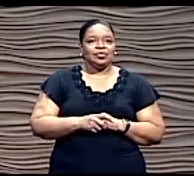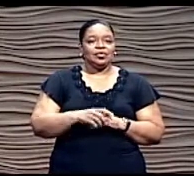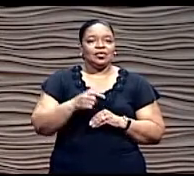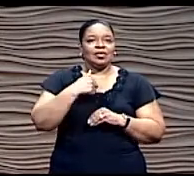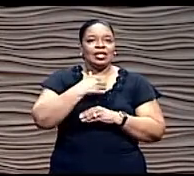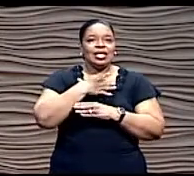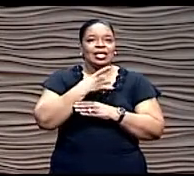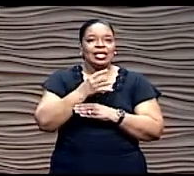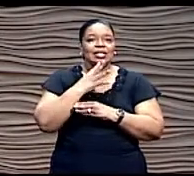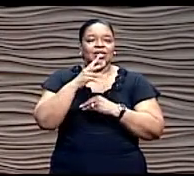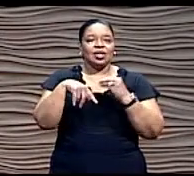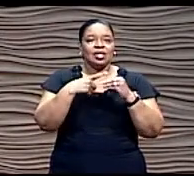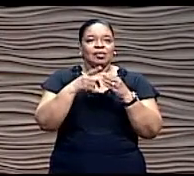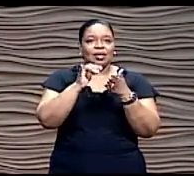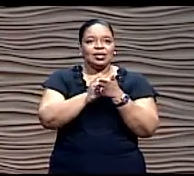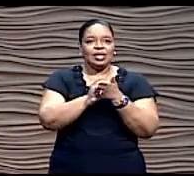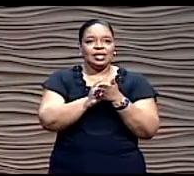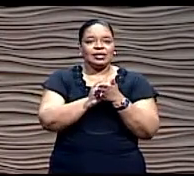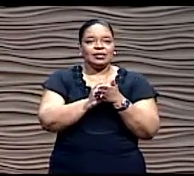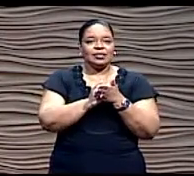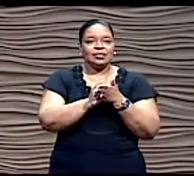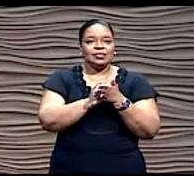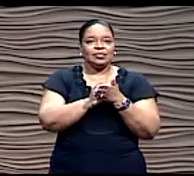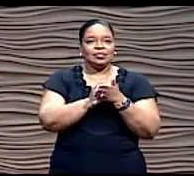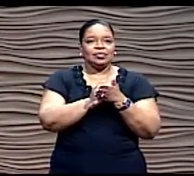like talking about that